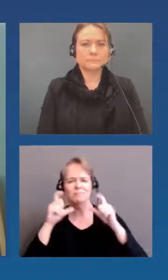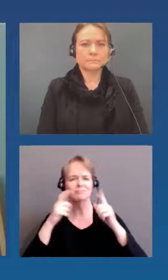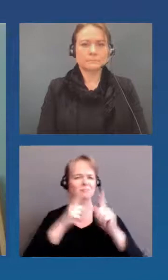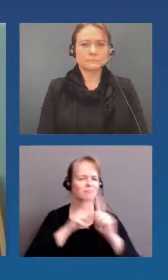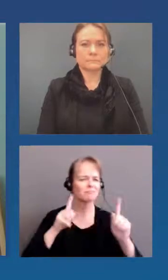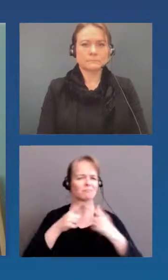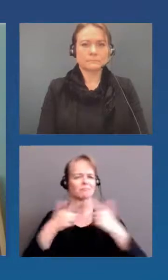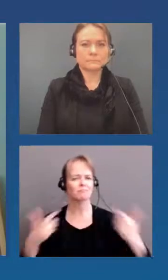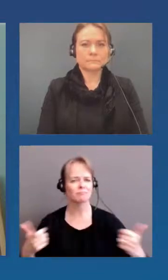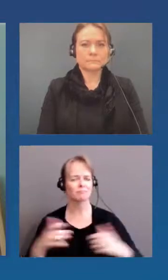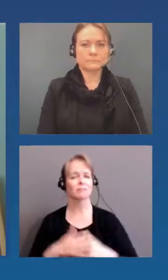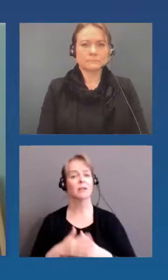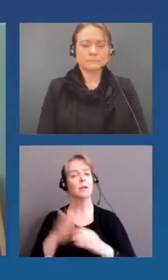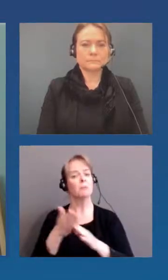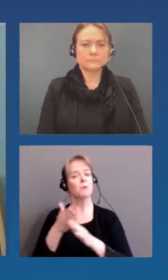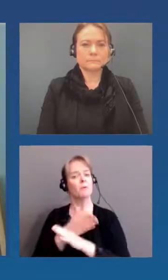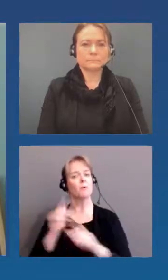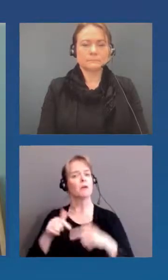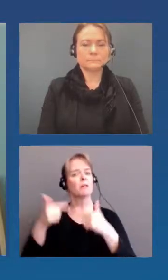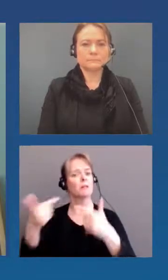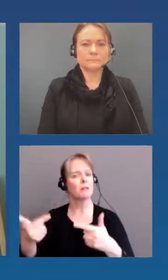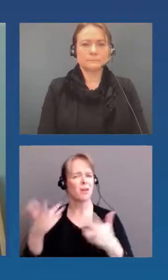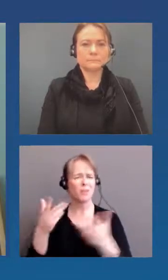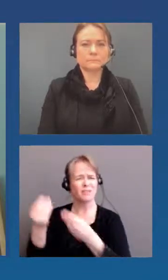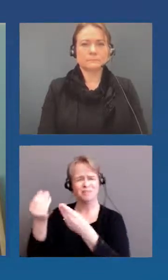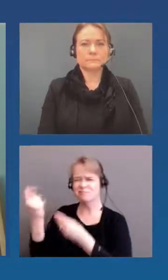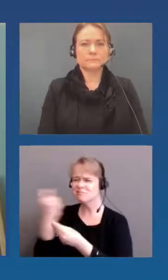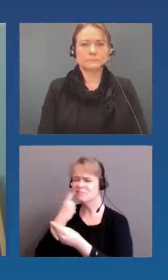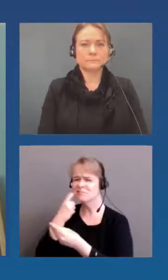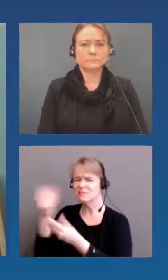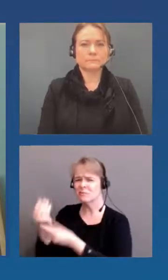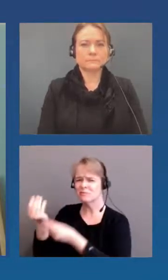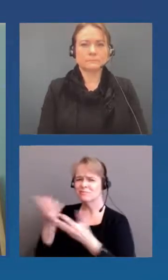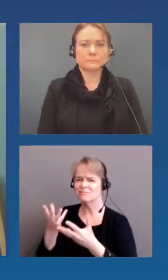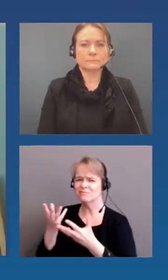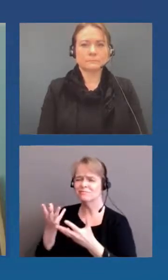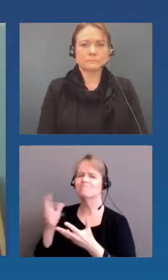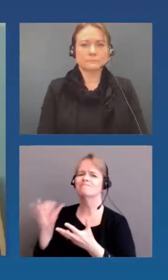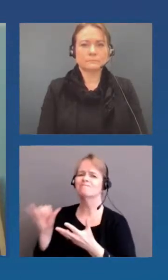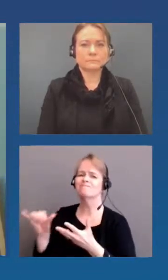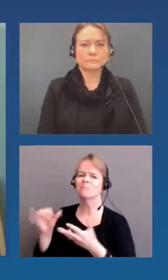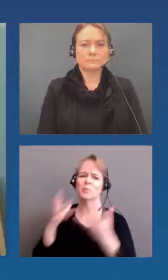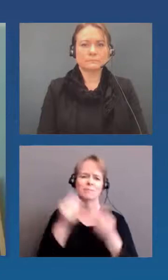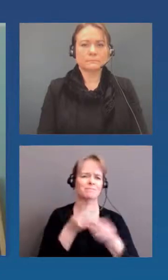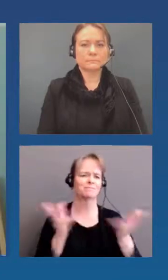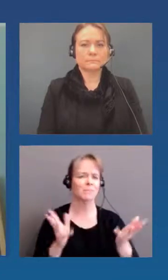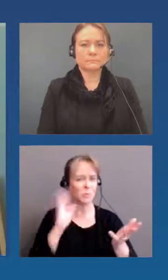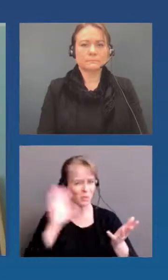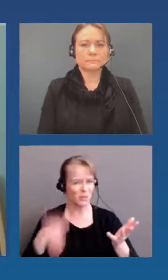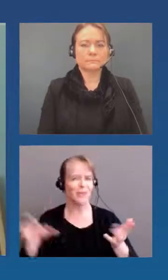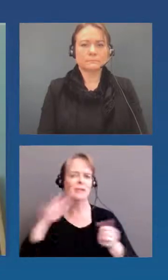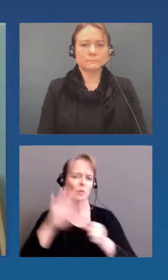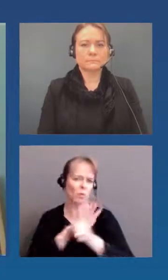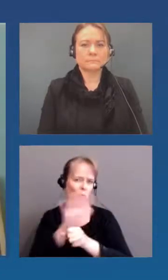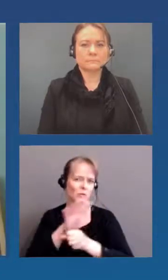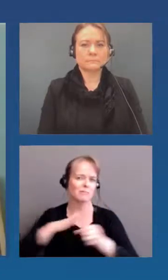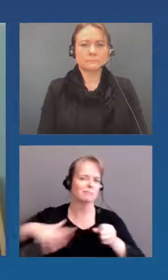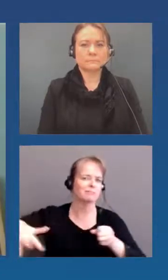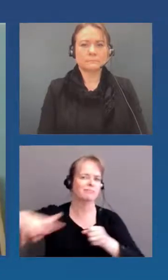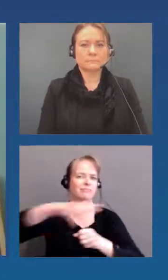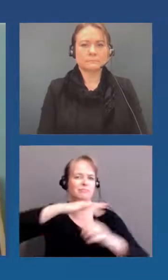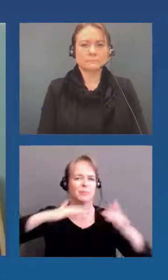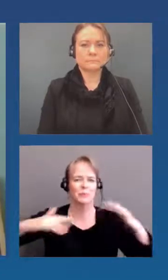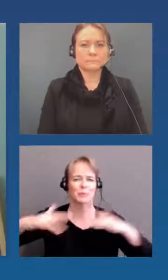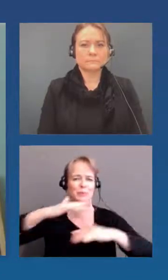attention. As we all know, COVID-19 is ever present in our community. As a result, Ottawa Public Health's case